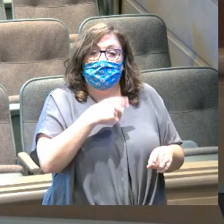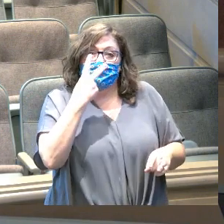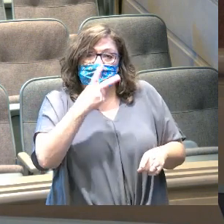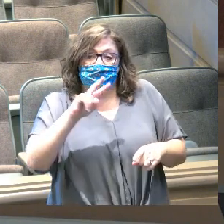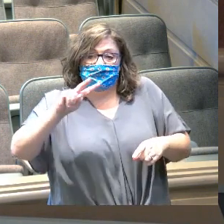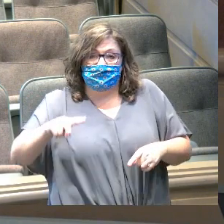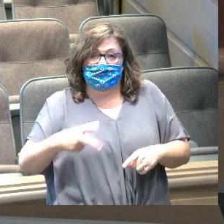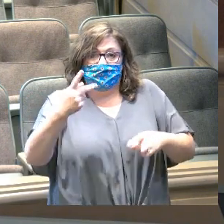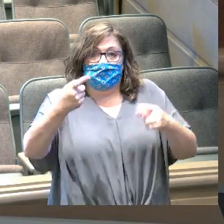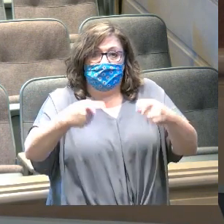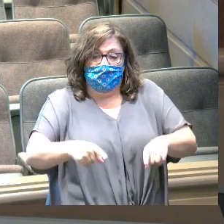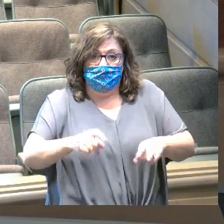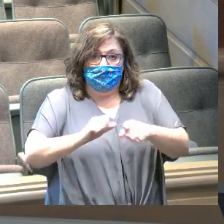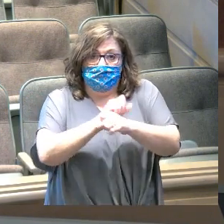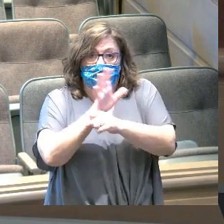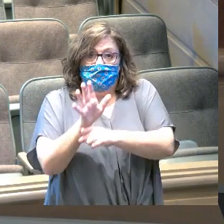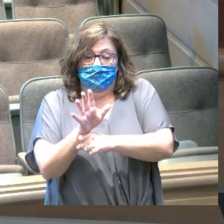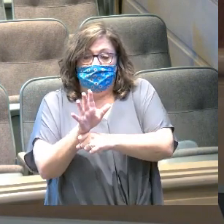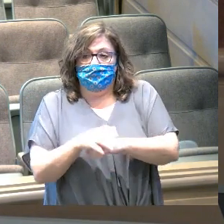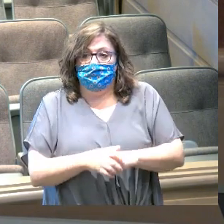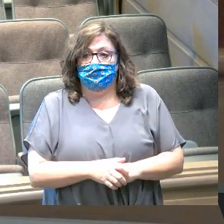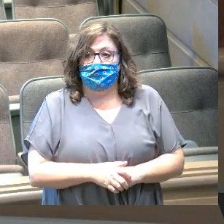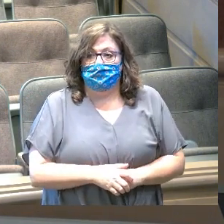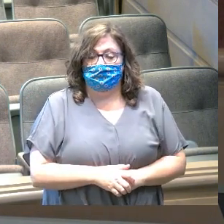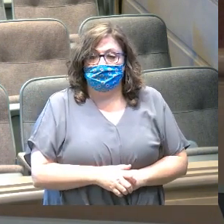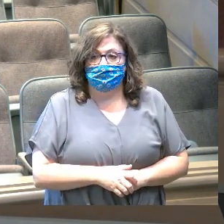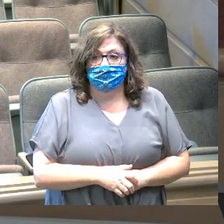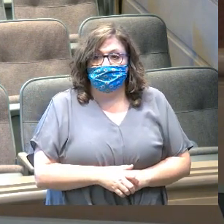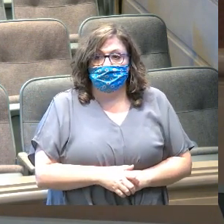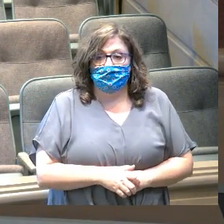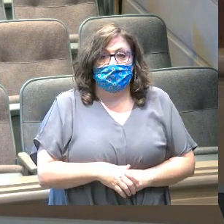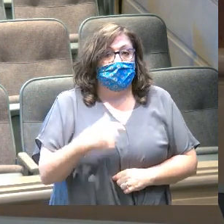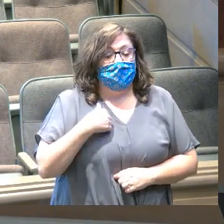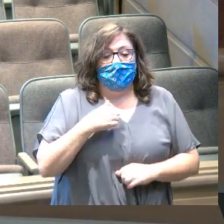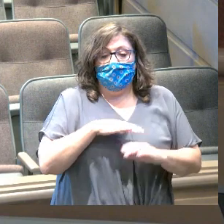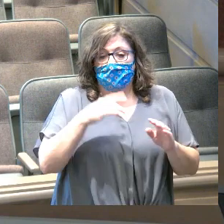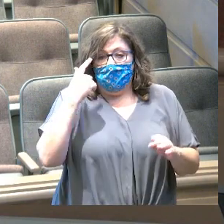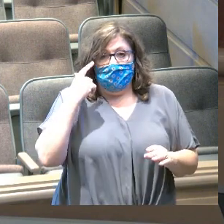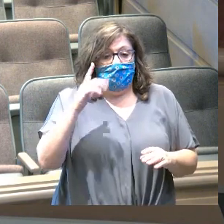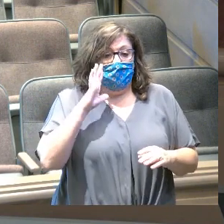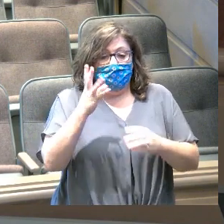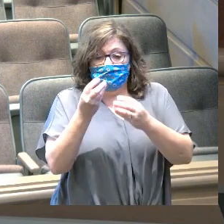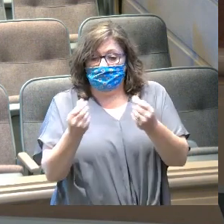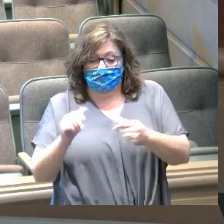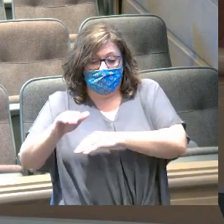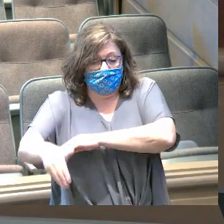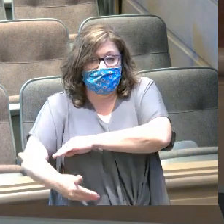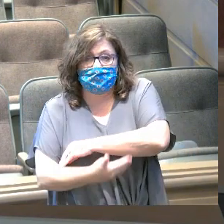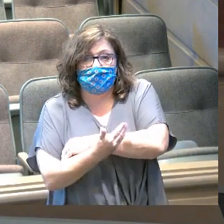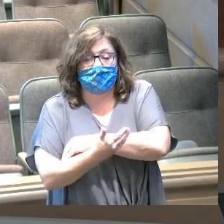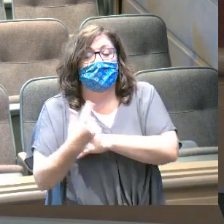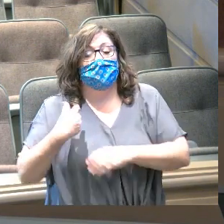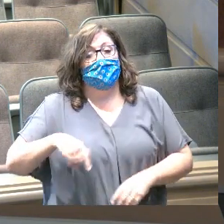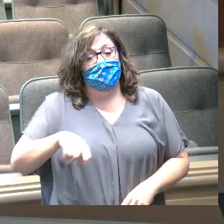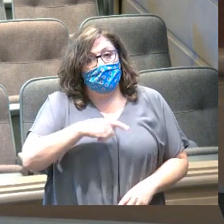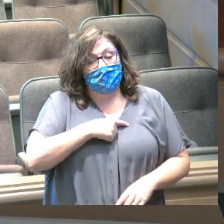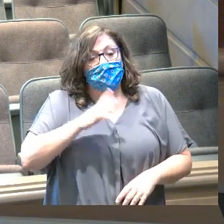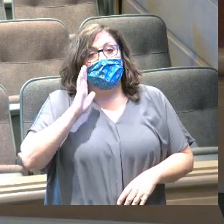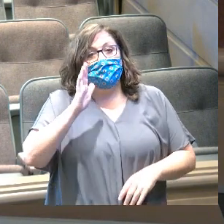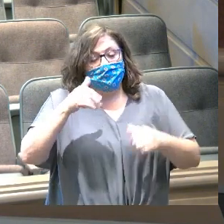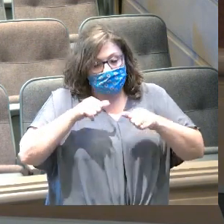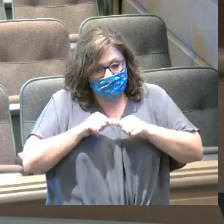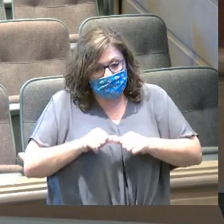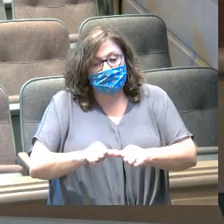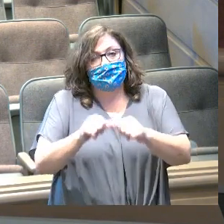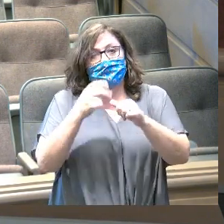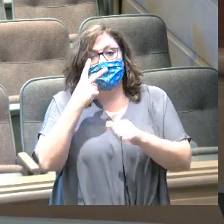second rise of the virus. This is not an acute event where it's going to go away overnight. We are going to continue to see